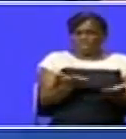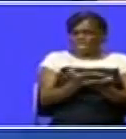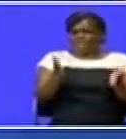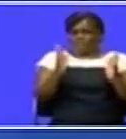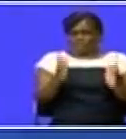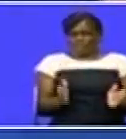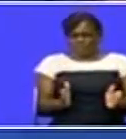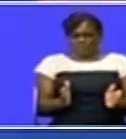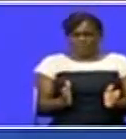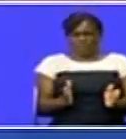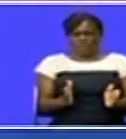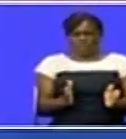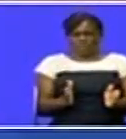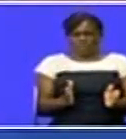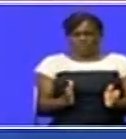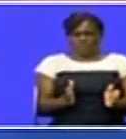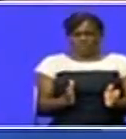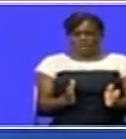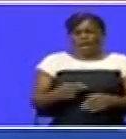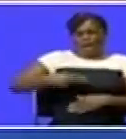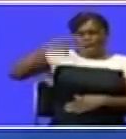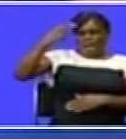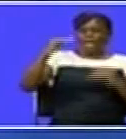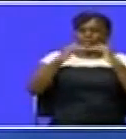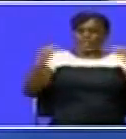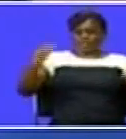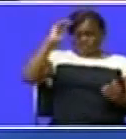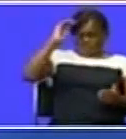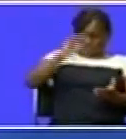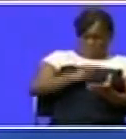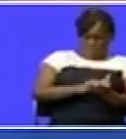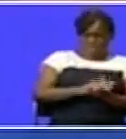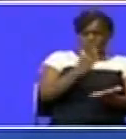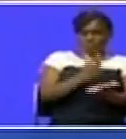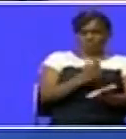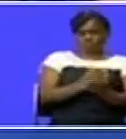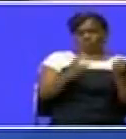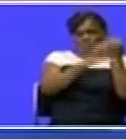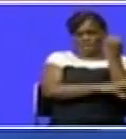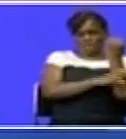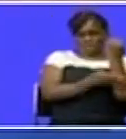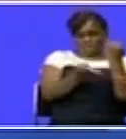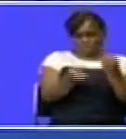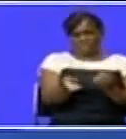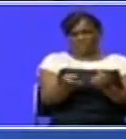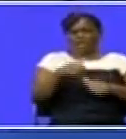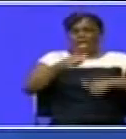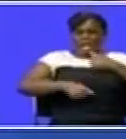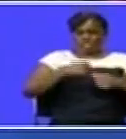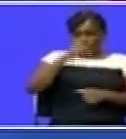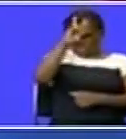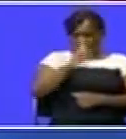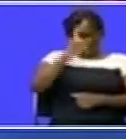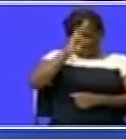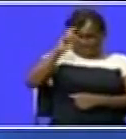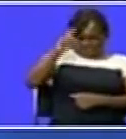it to the highest political level, because we know that the leaders of these countries take decisive action, we will see that